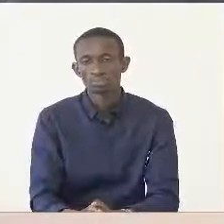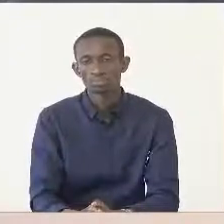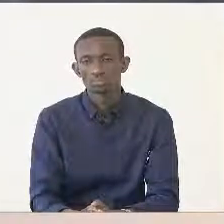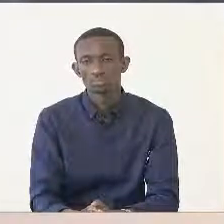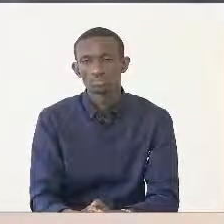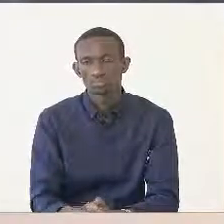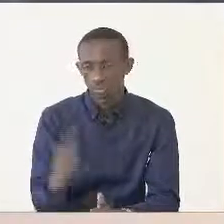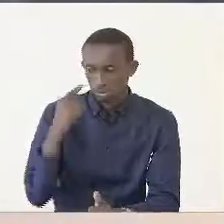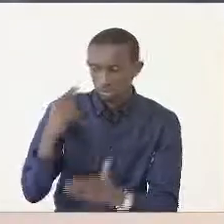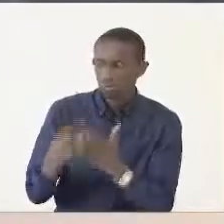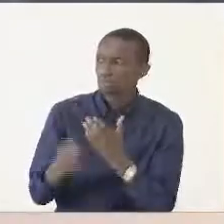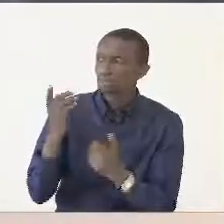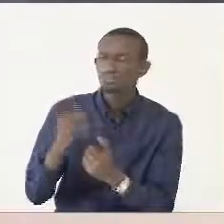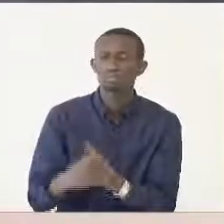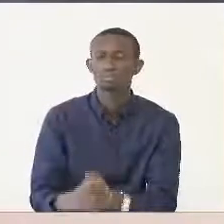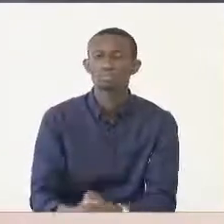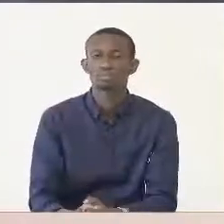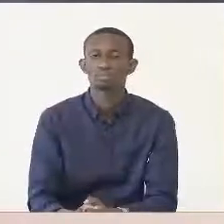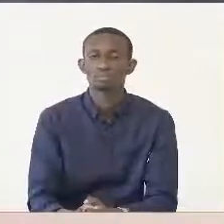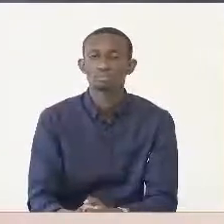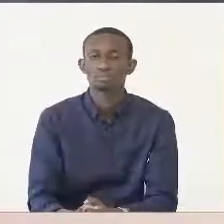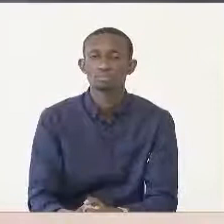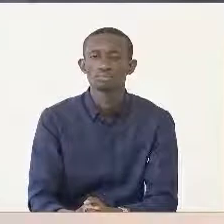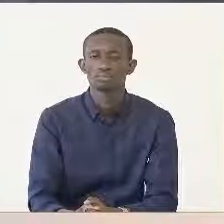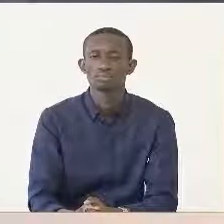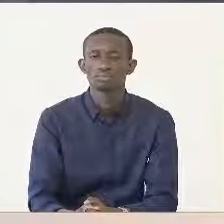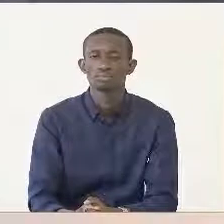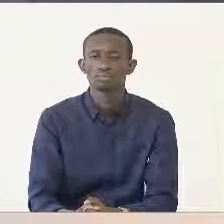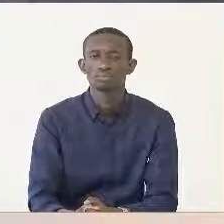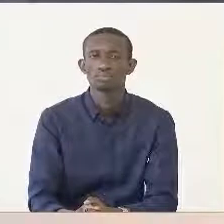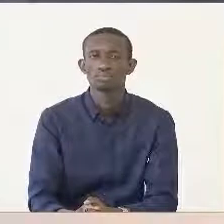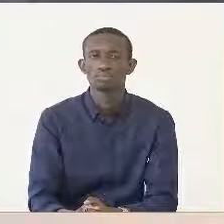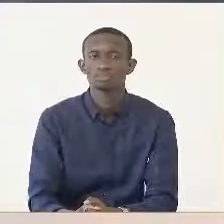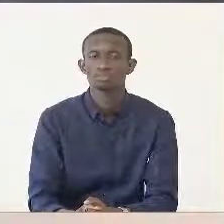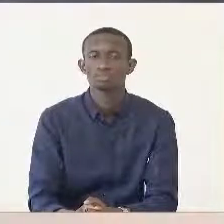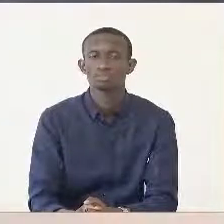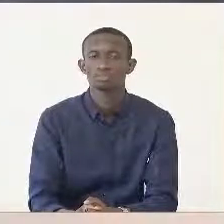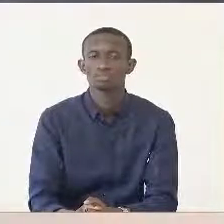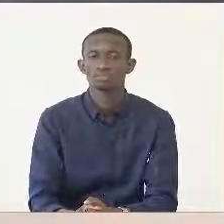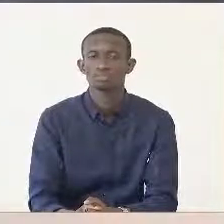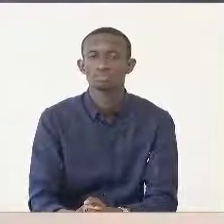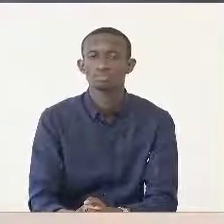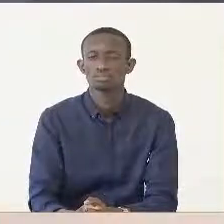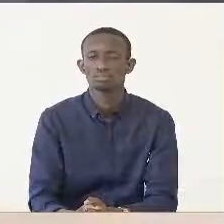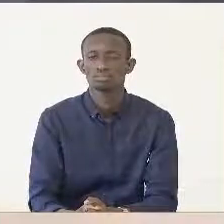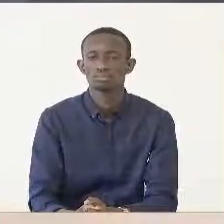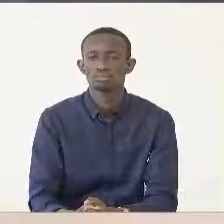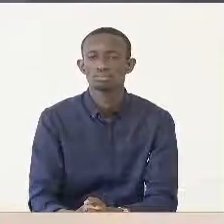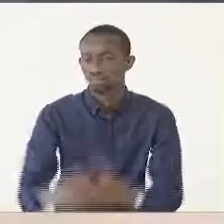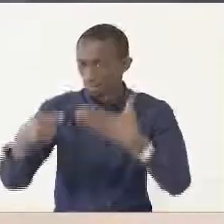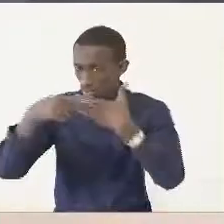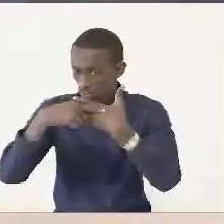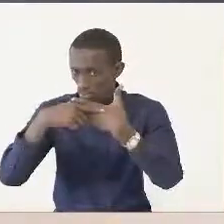so what do we find? No, so this is minus, this is minus